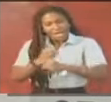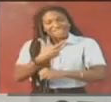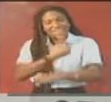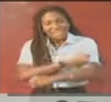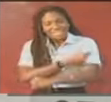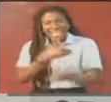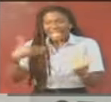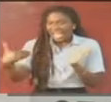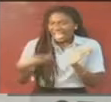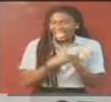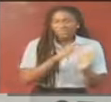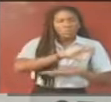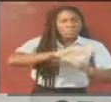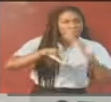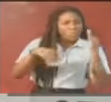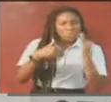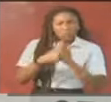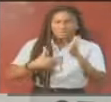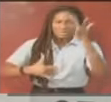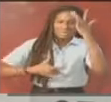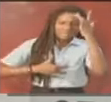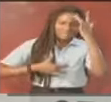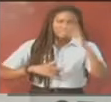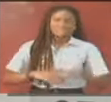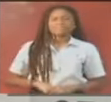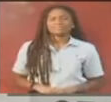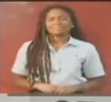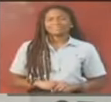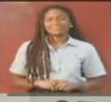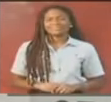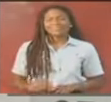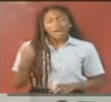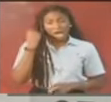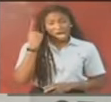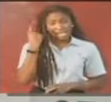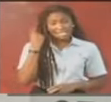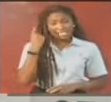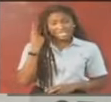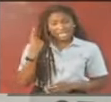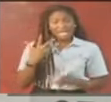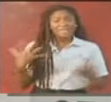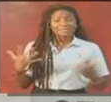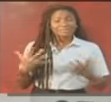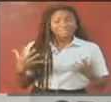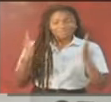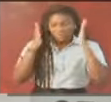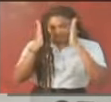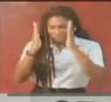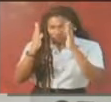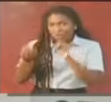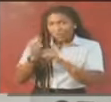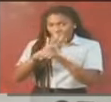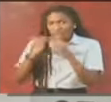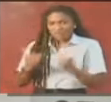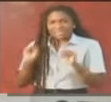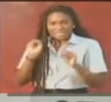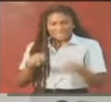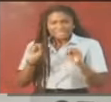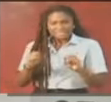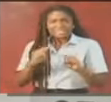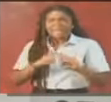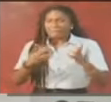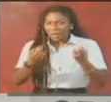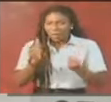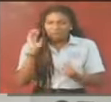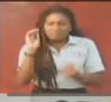against all vaccine-preventable diseases. We understand that the focus is on COVID-19 vaccines, but we want to